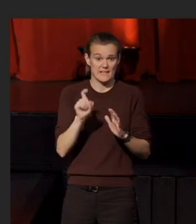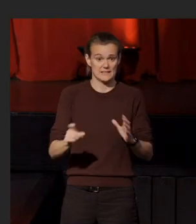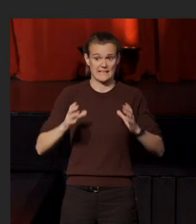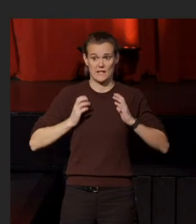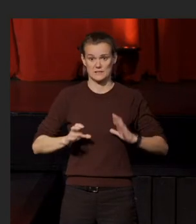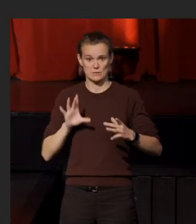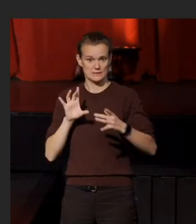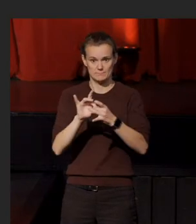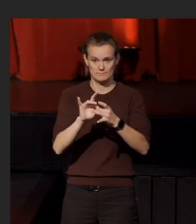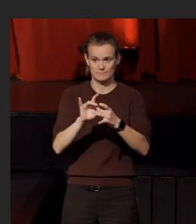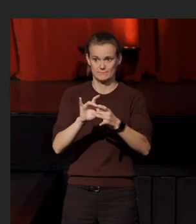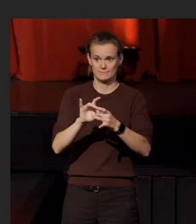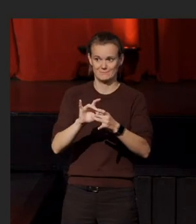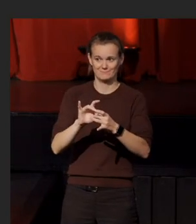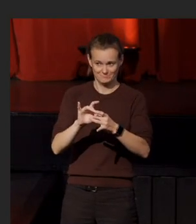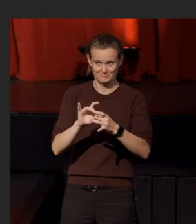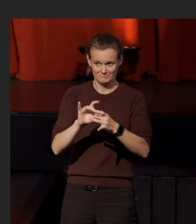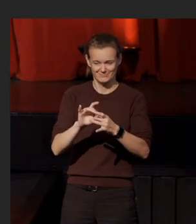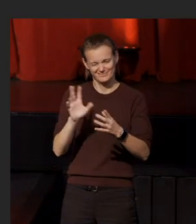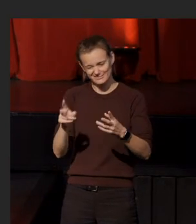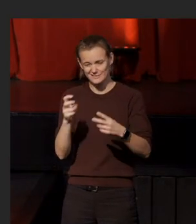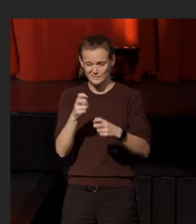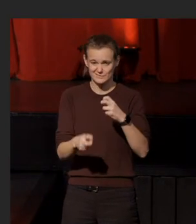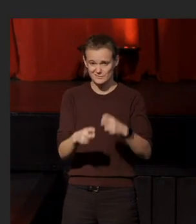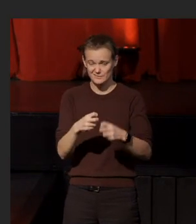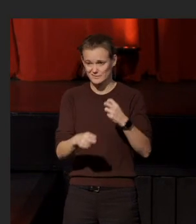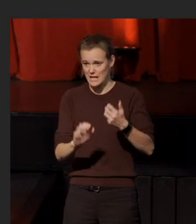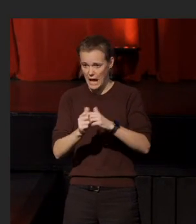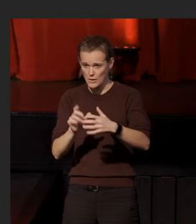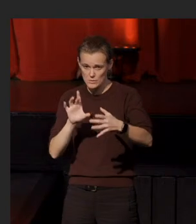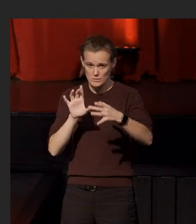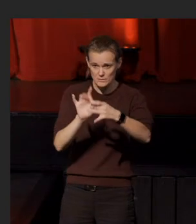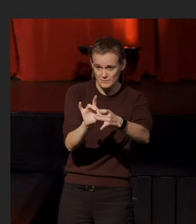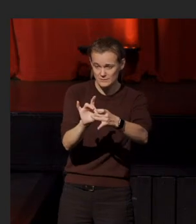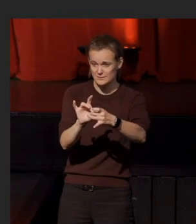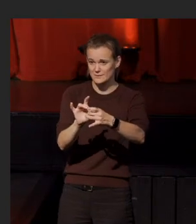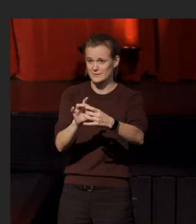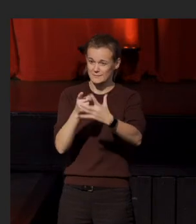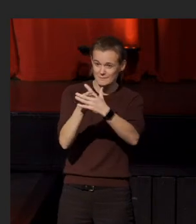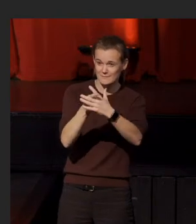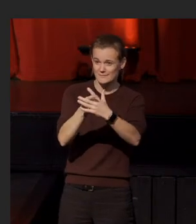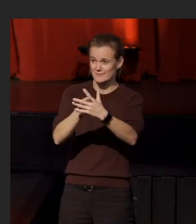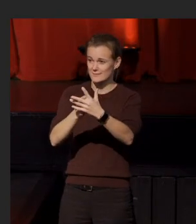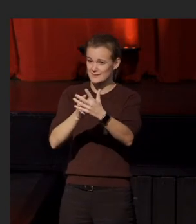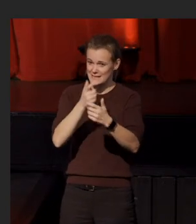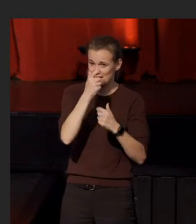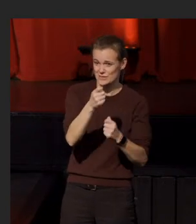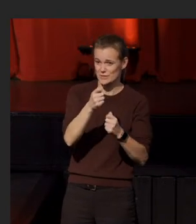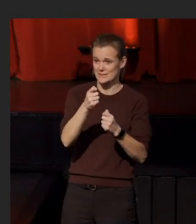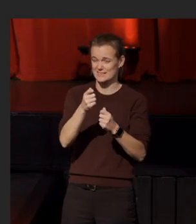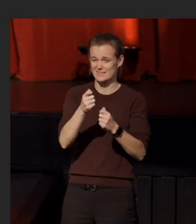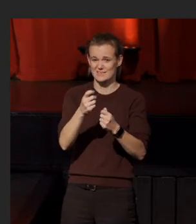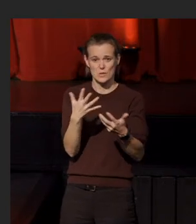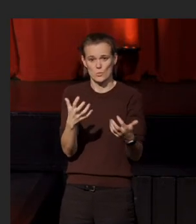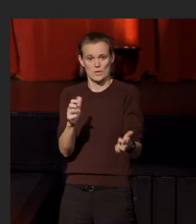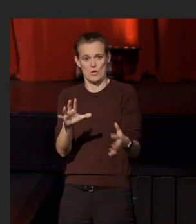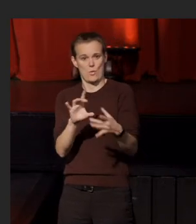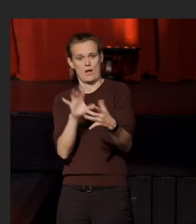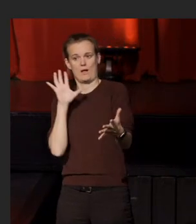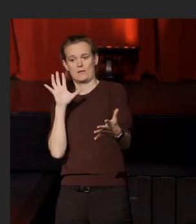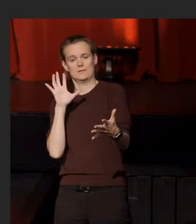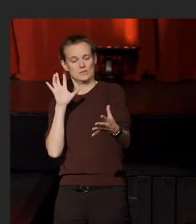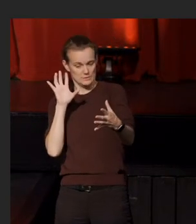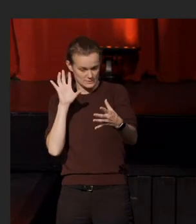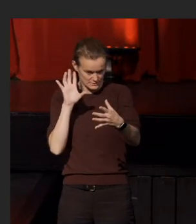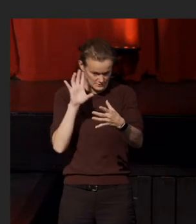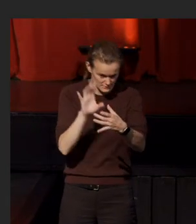little problematic. So in order to retain user interest, the big tech platforms, which have a great degree